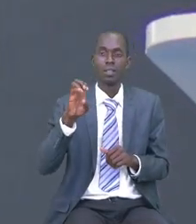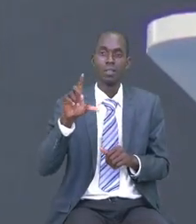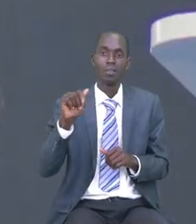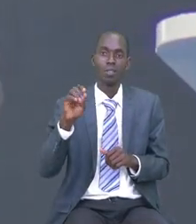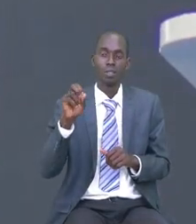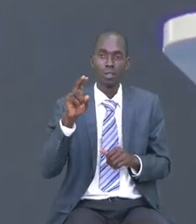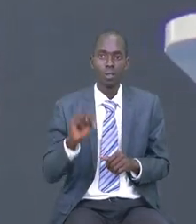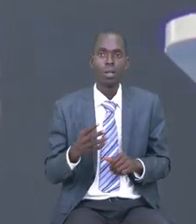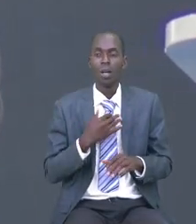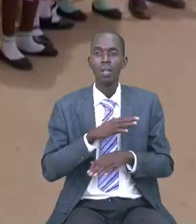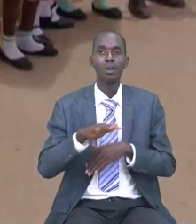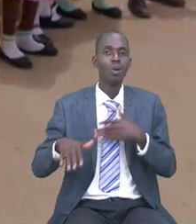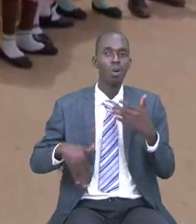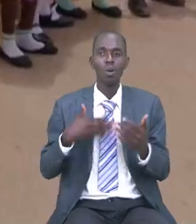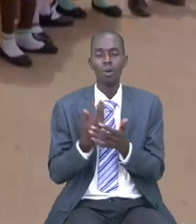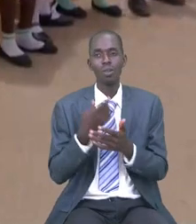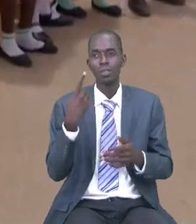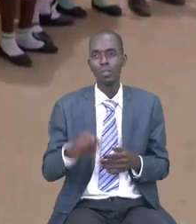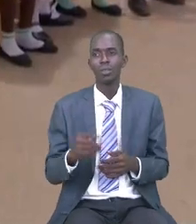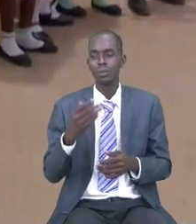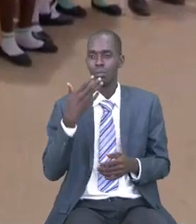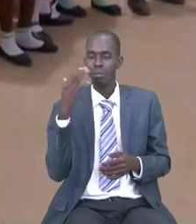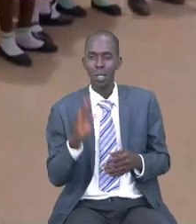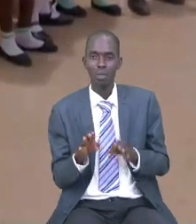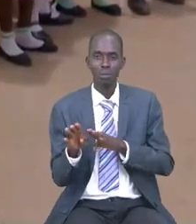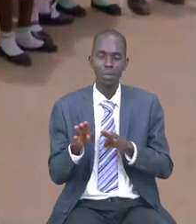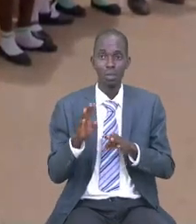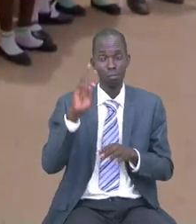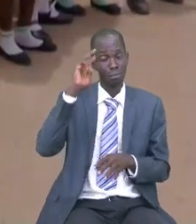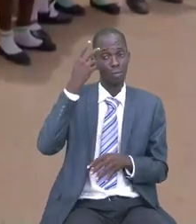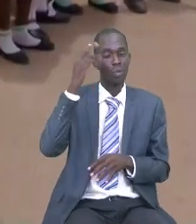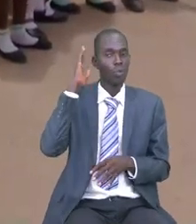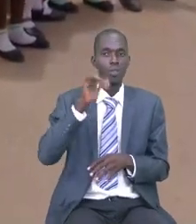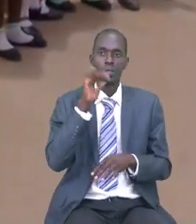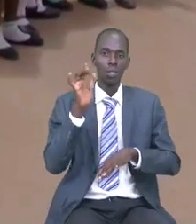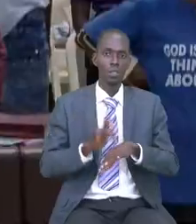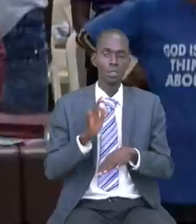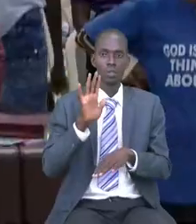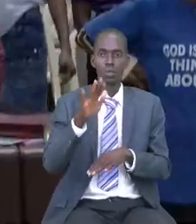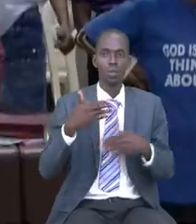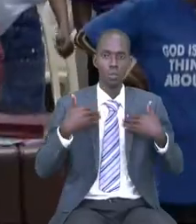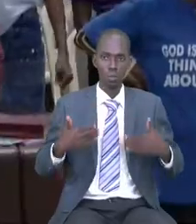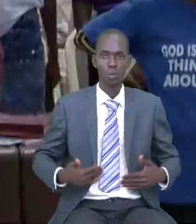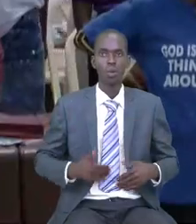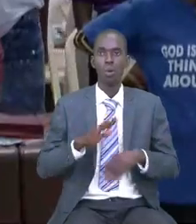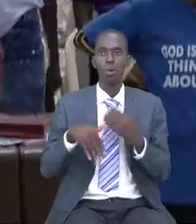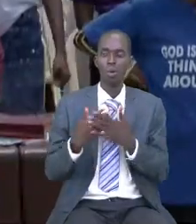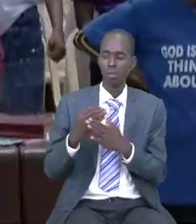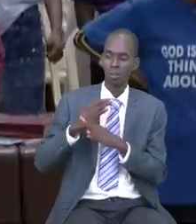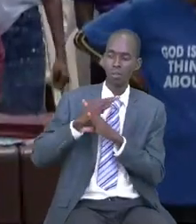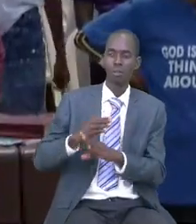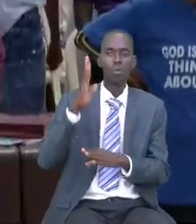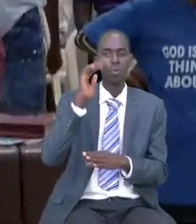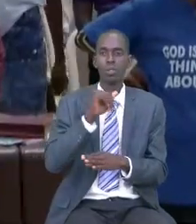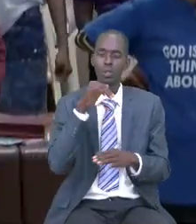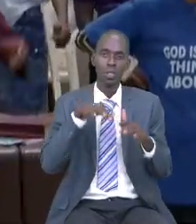enter your body. Will not enter your soul. Mistreatment will not enter